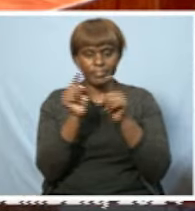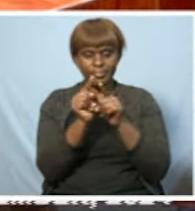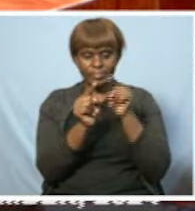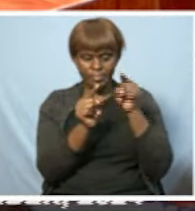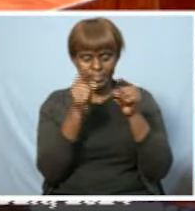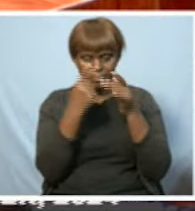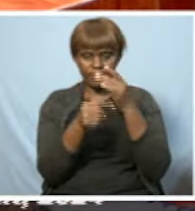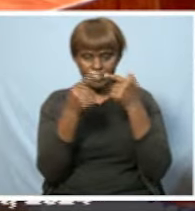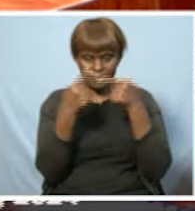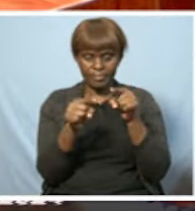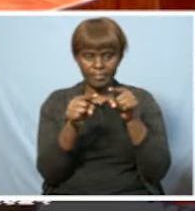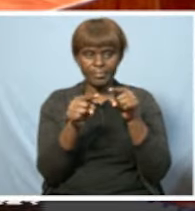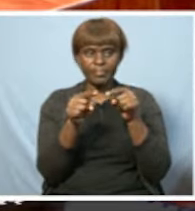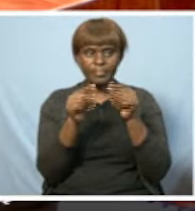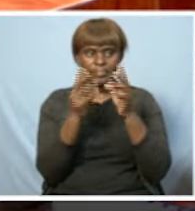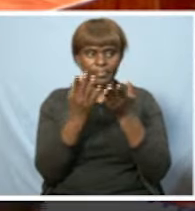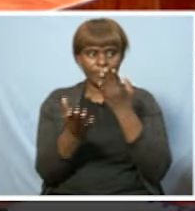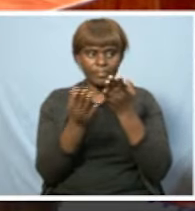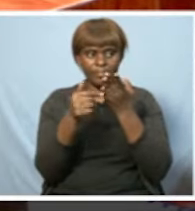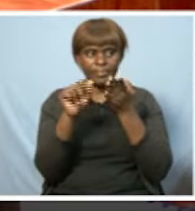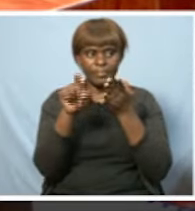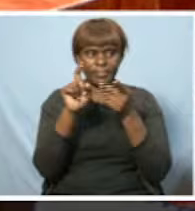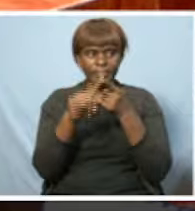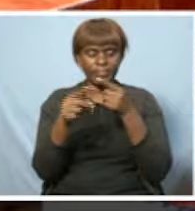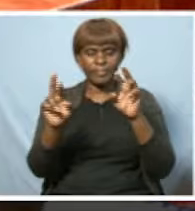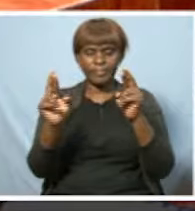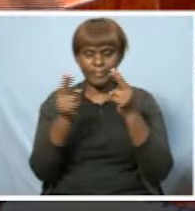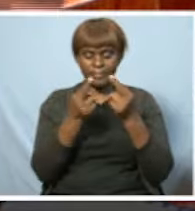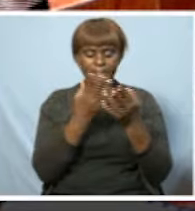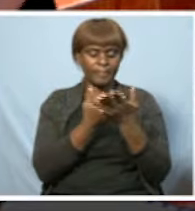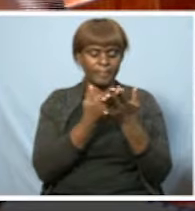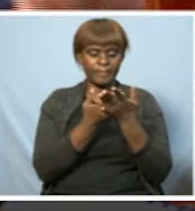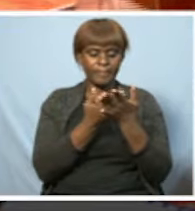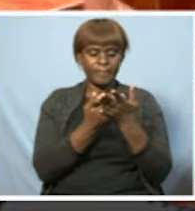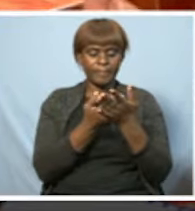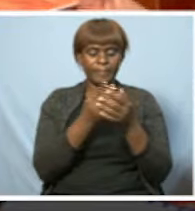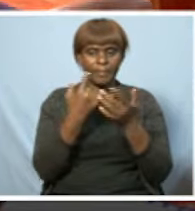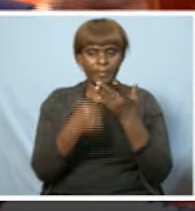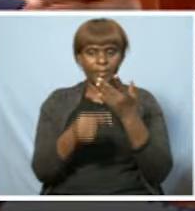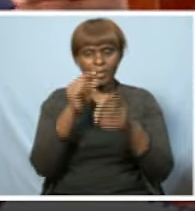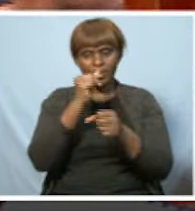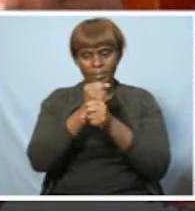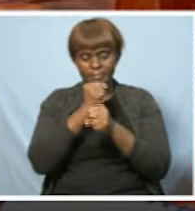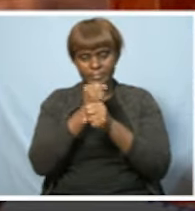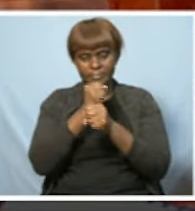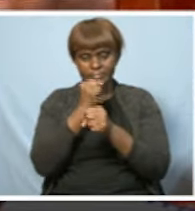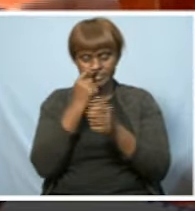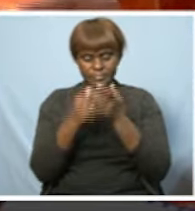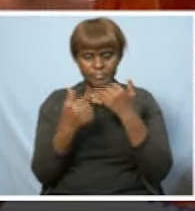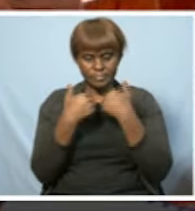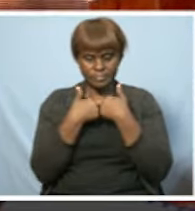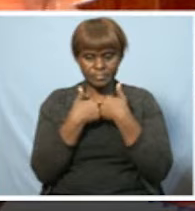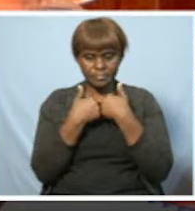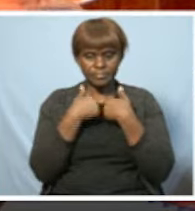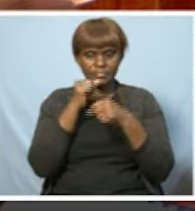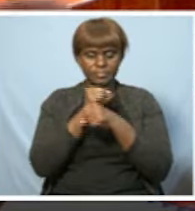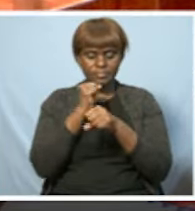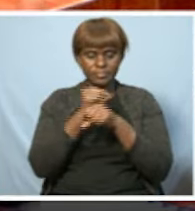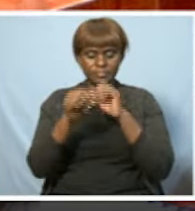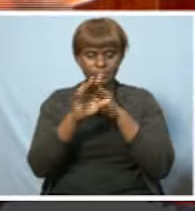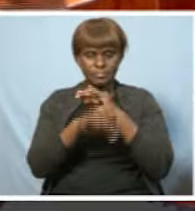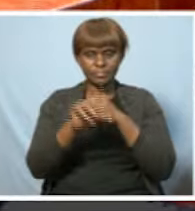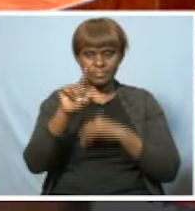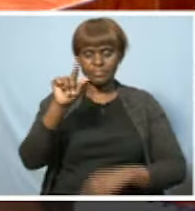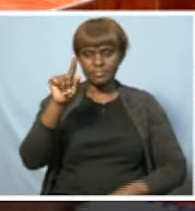what has been happening. So perhaps you need to do a reconciliation. The works that have been done under